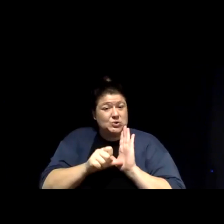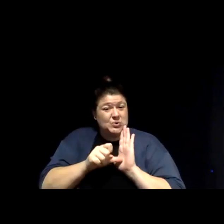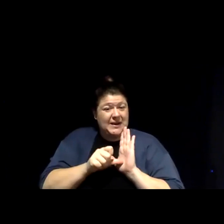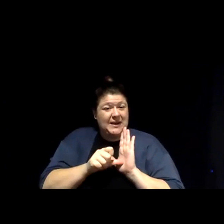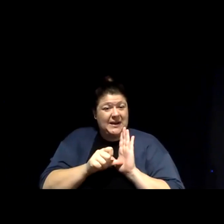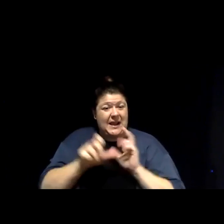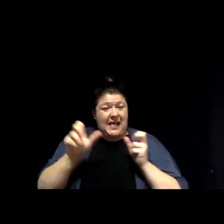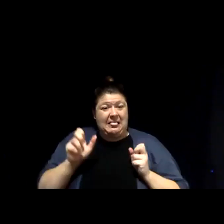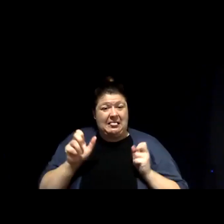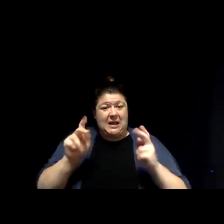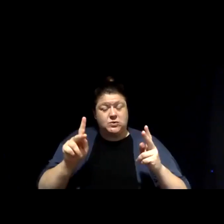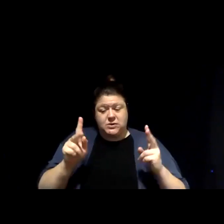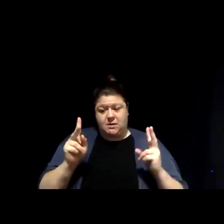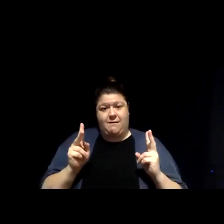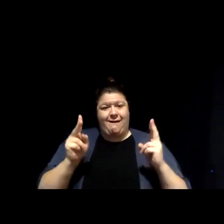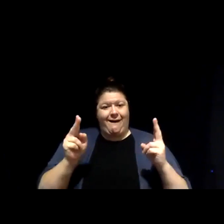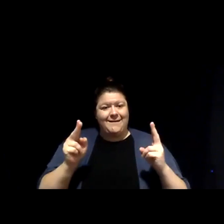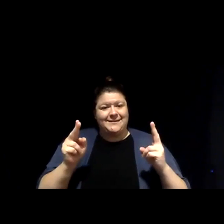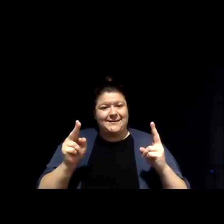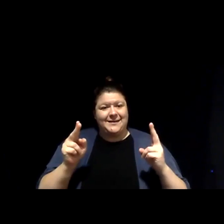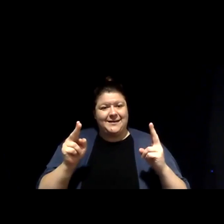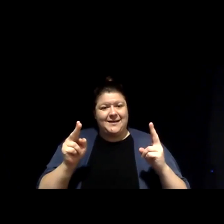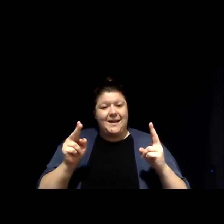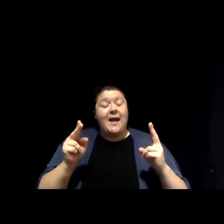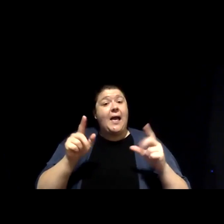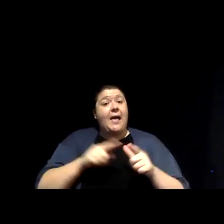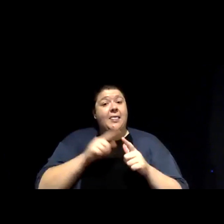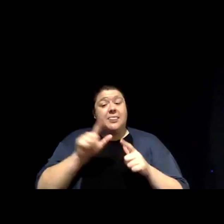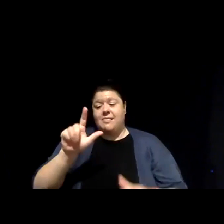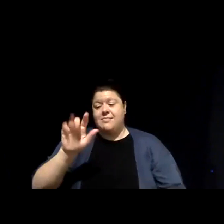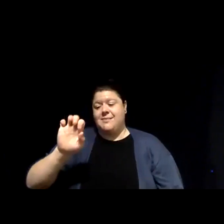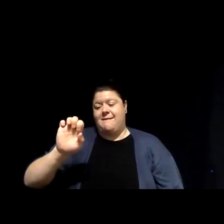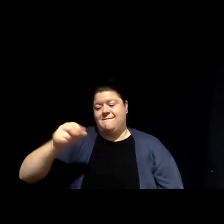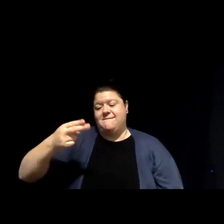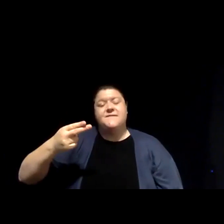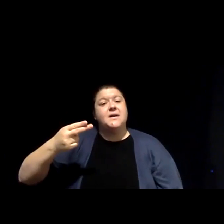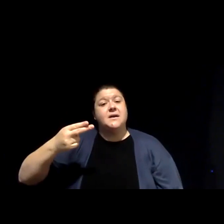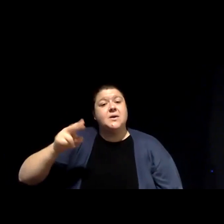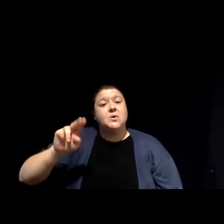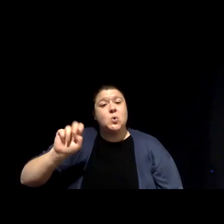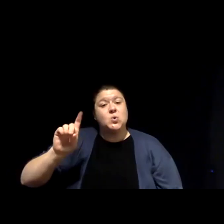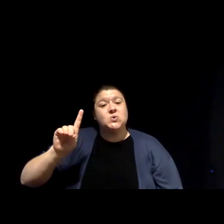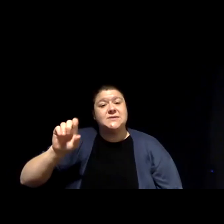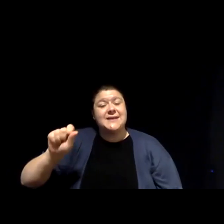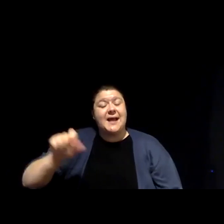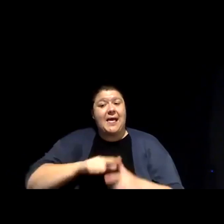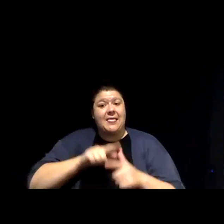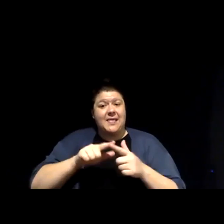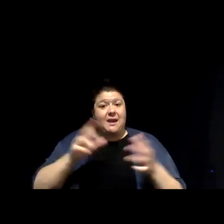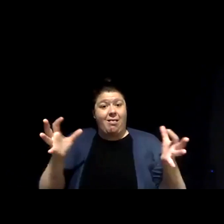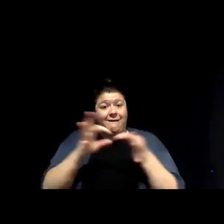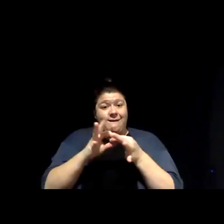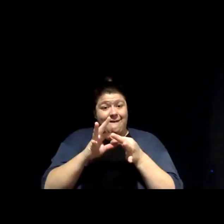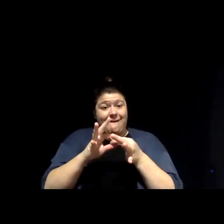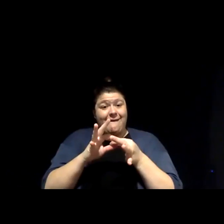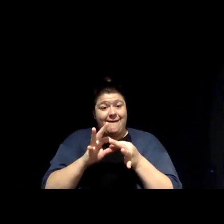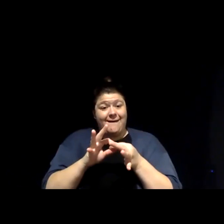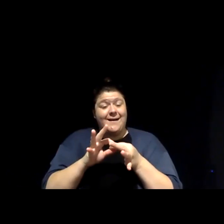to cut the lymph nodes and then to reconnect them so that there is a